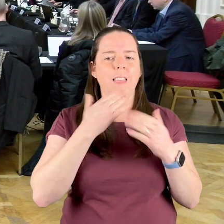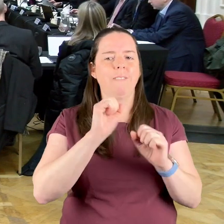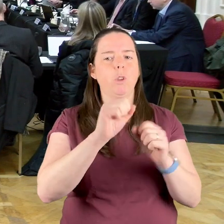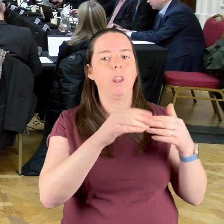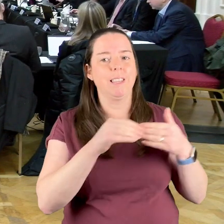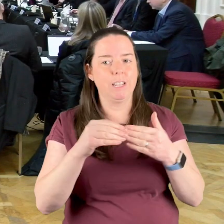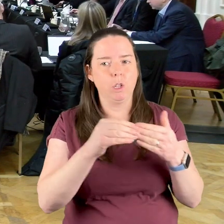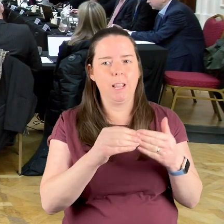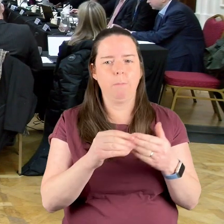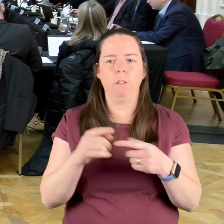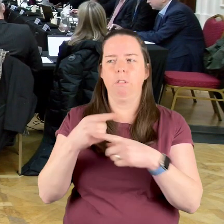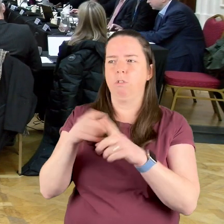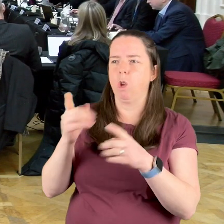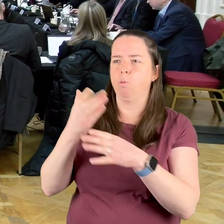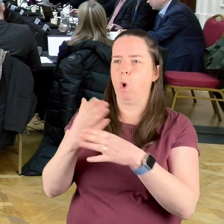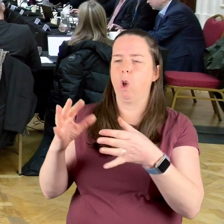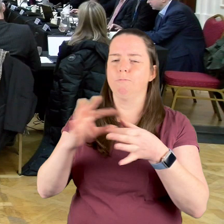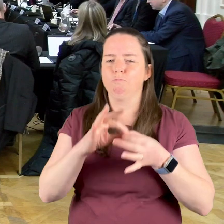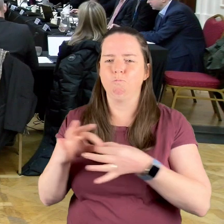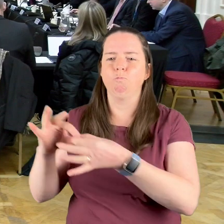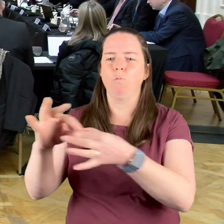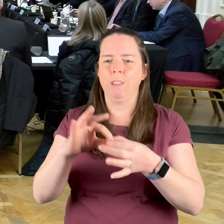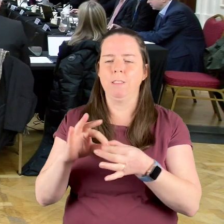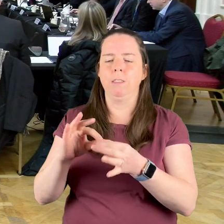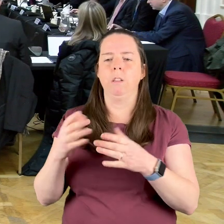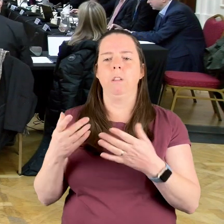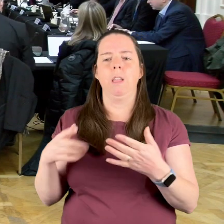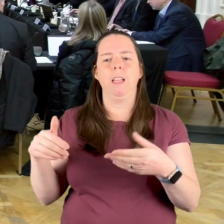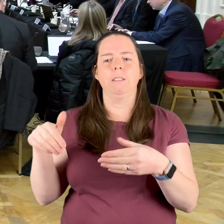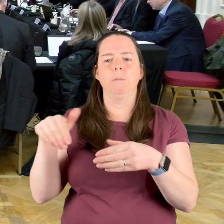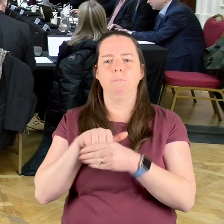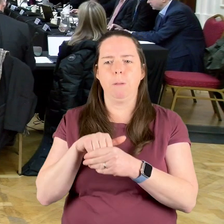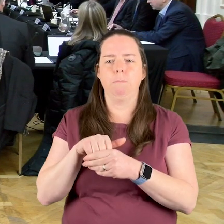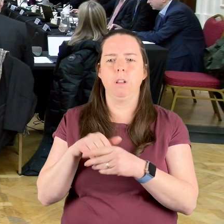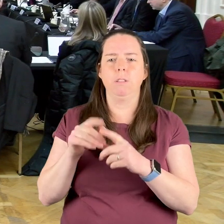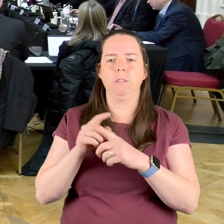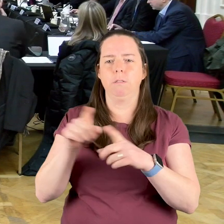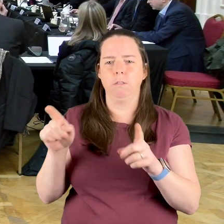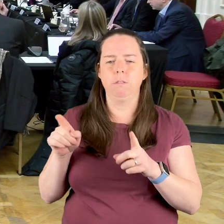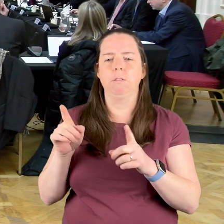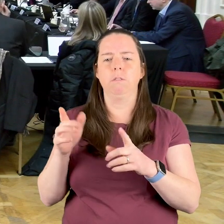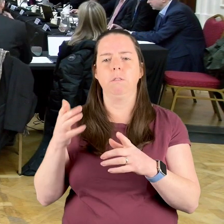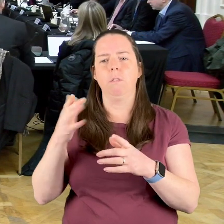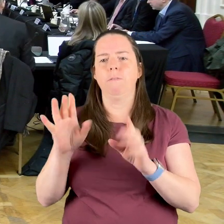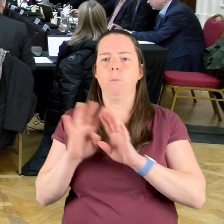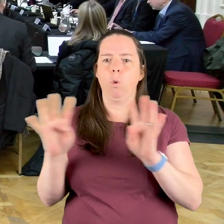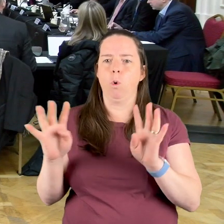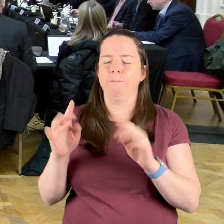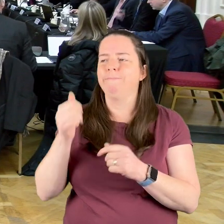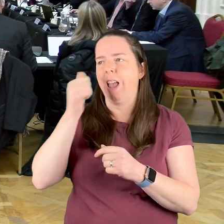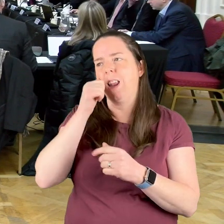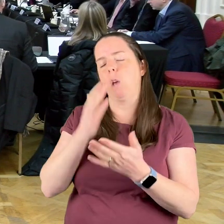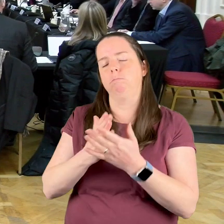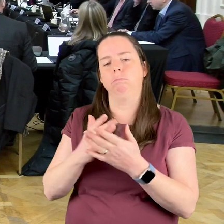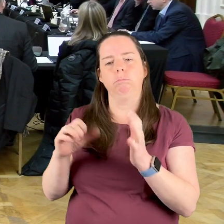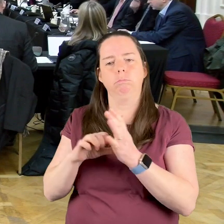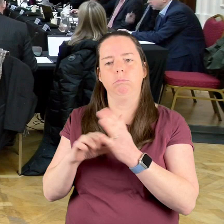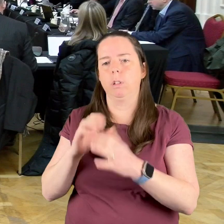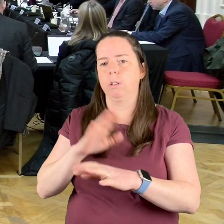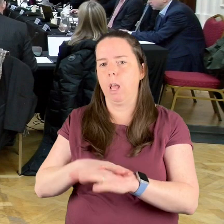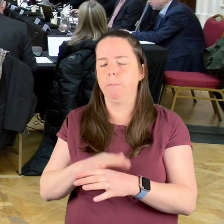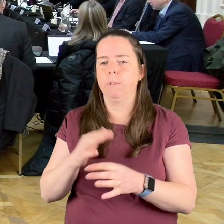your leadership of this and those that you work closely with and members of the board, that I know this is a very difficult